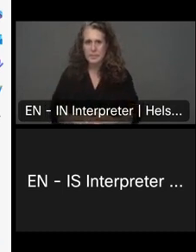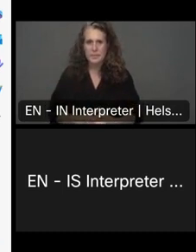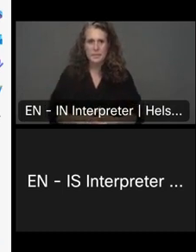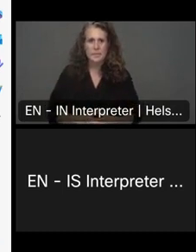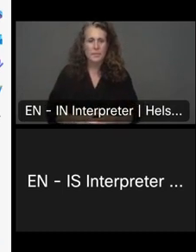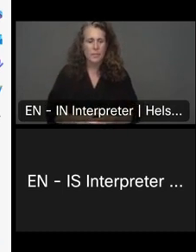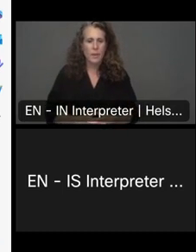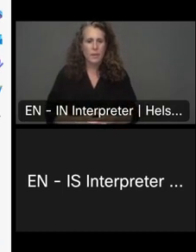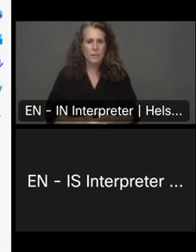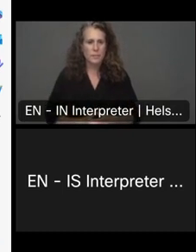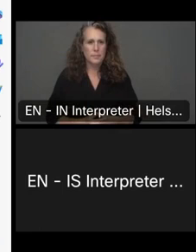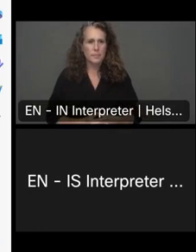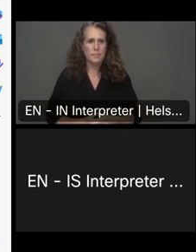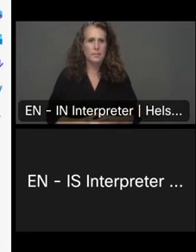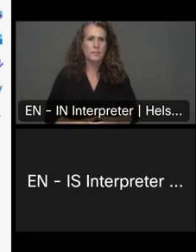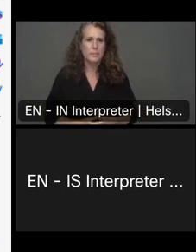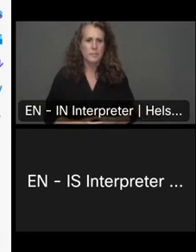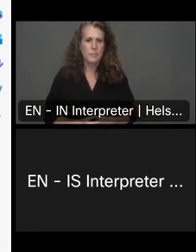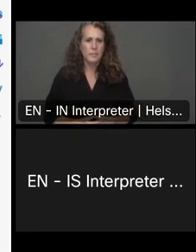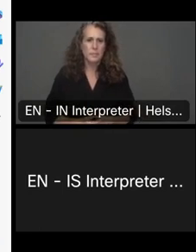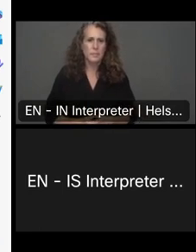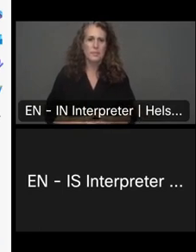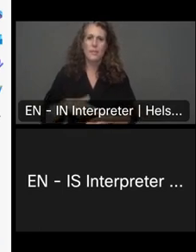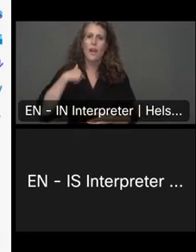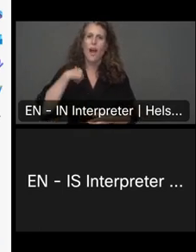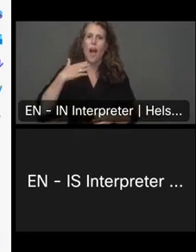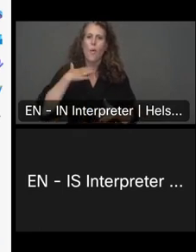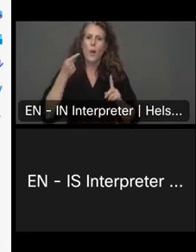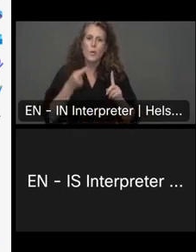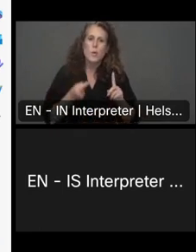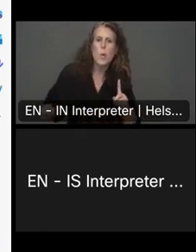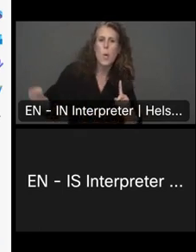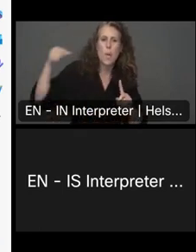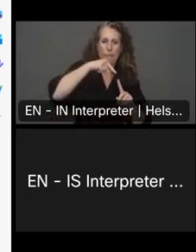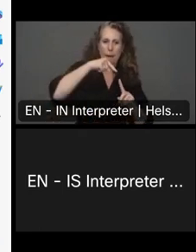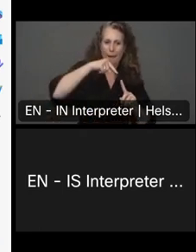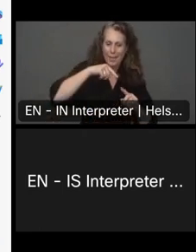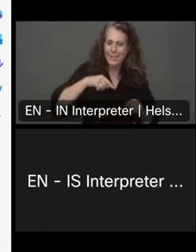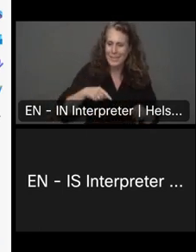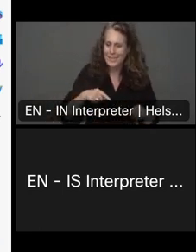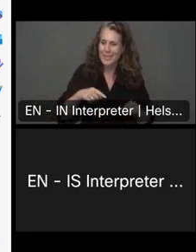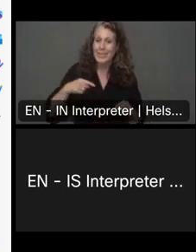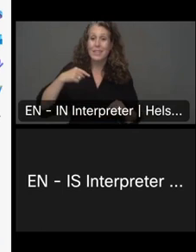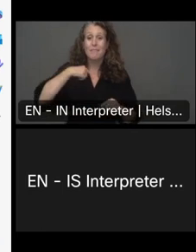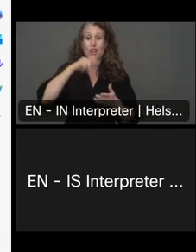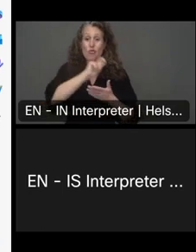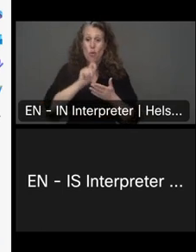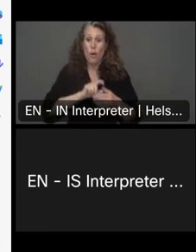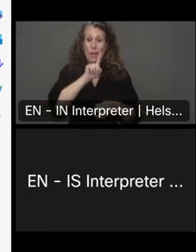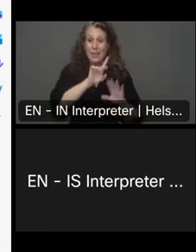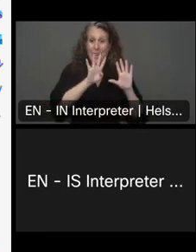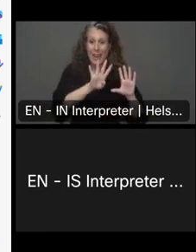So going back to something that Hartmut mentioned in passing, in my 1972 dissertation, I